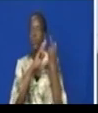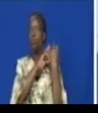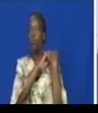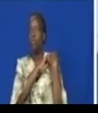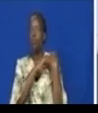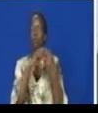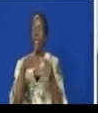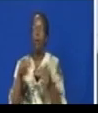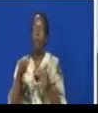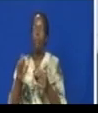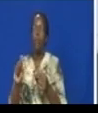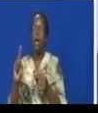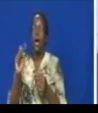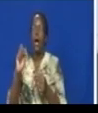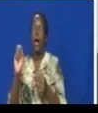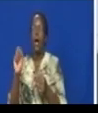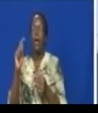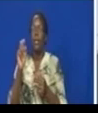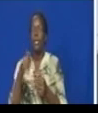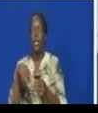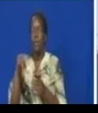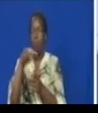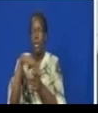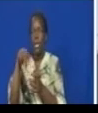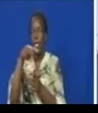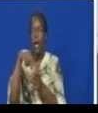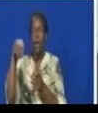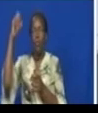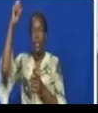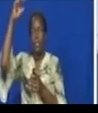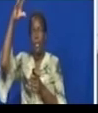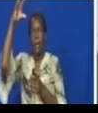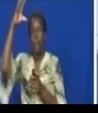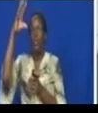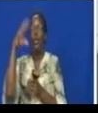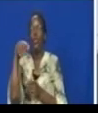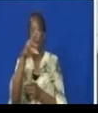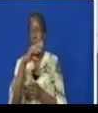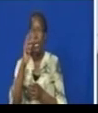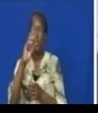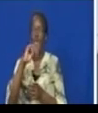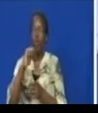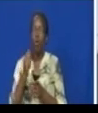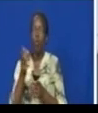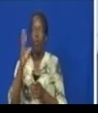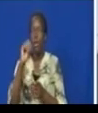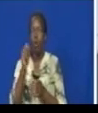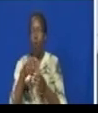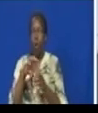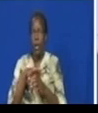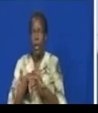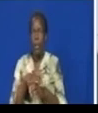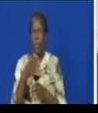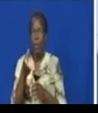the planets as they orbit around the sun. There is no string holding them, but there exists a force that keeps them